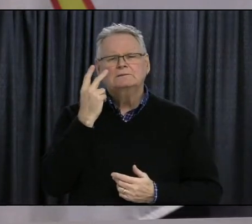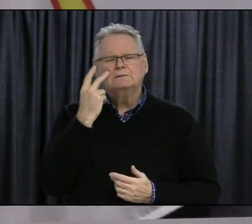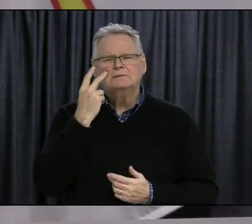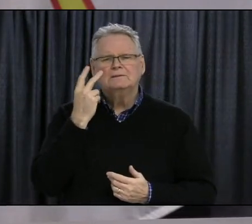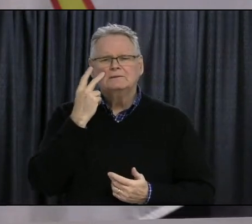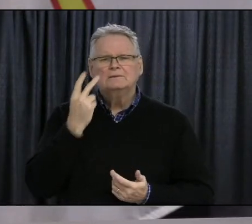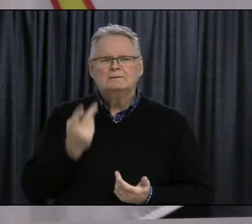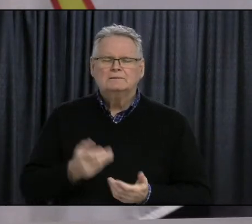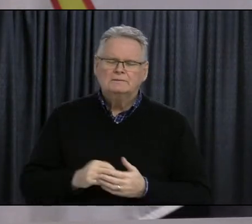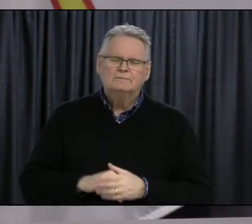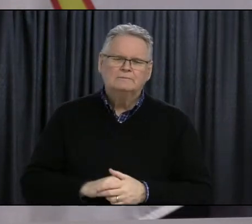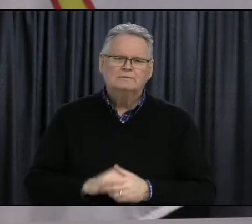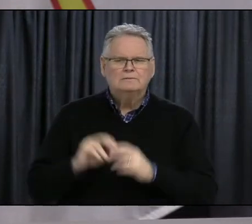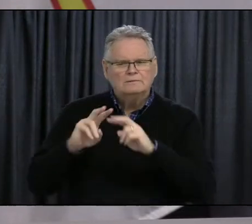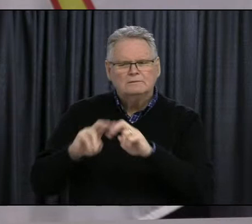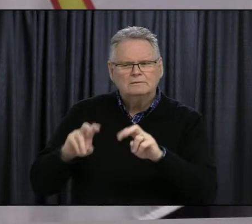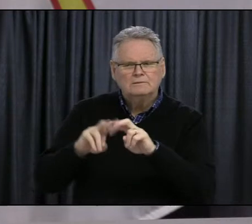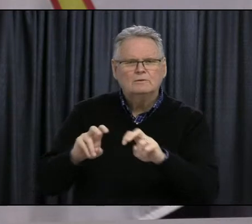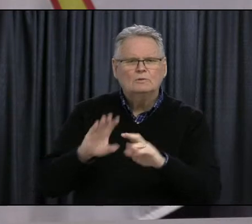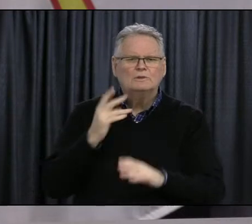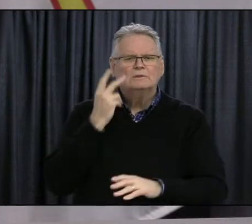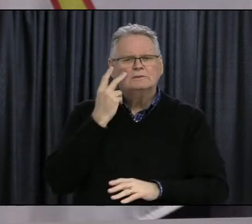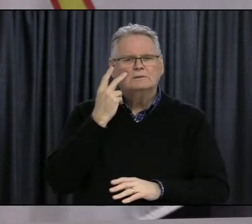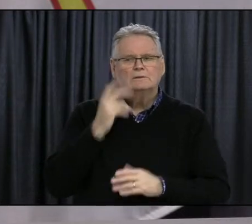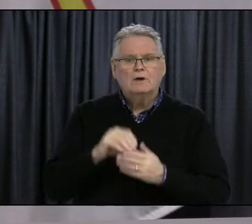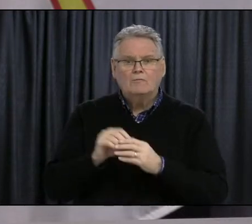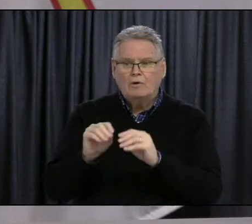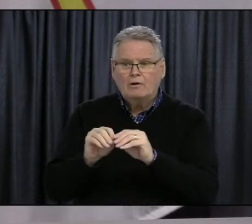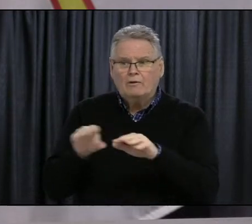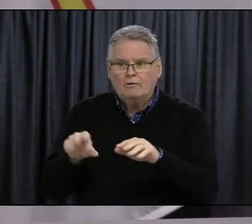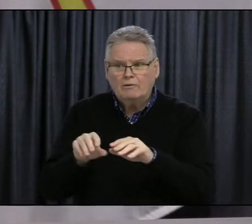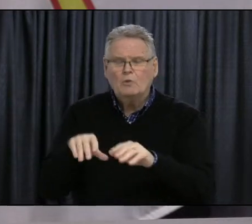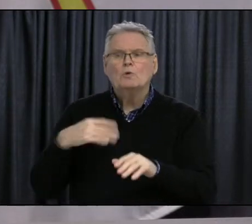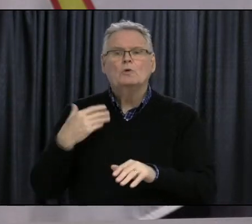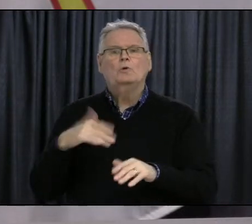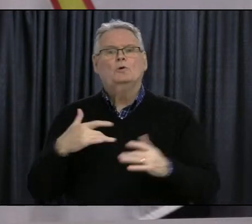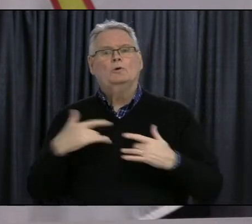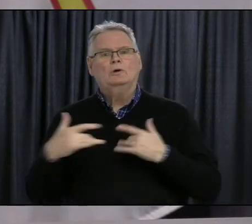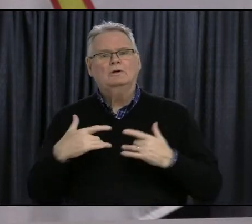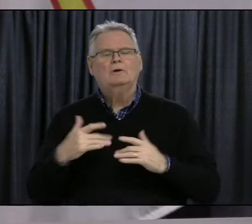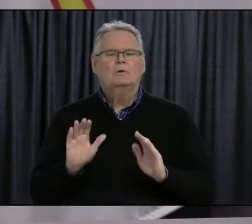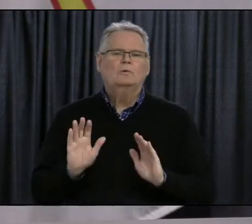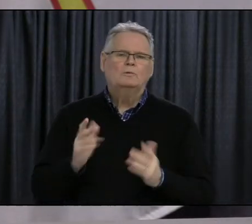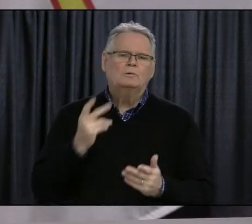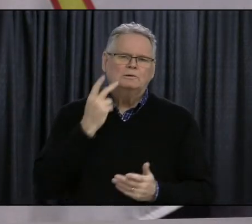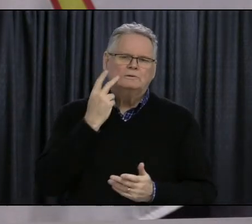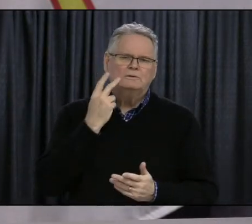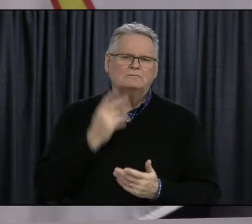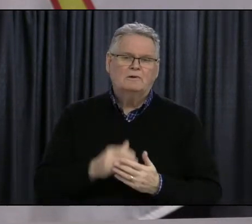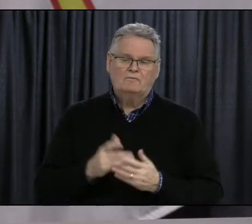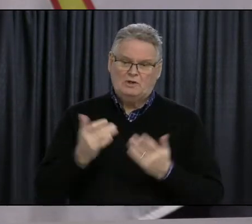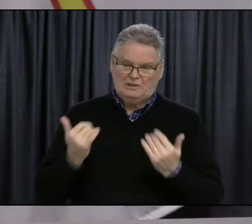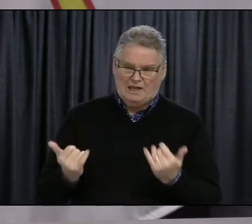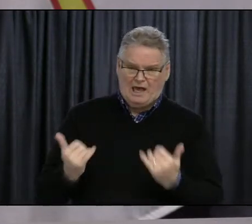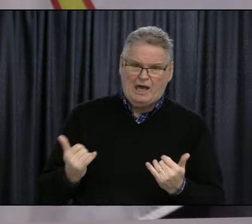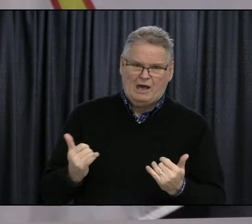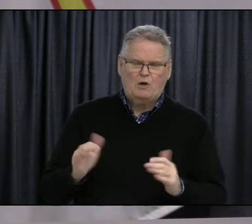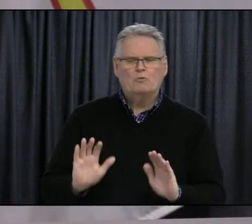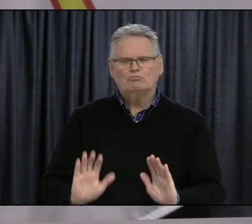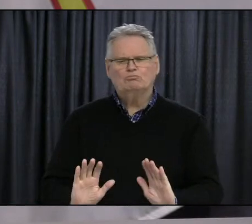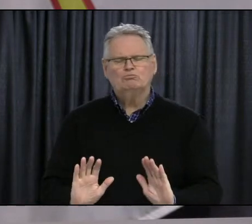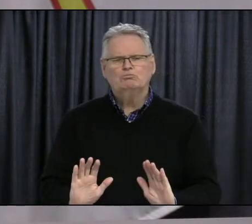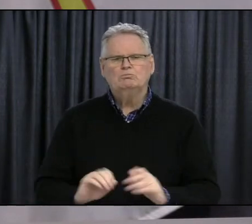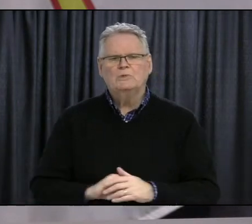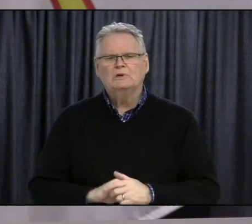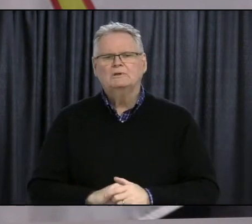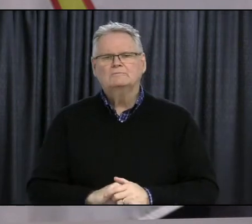measures to make sure that we reduce that. But we're not there yet. We're certainly in very early days of this investigation, and so